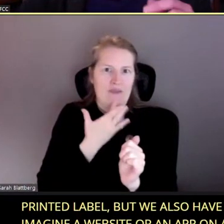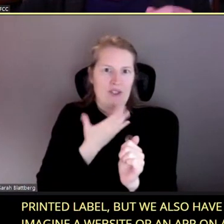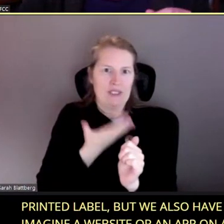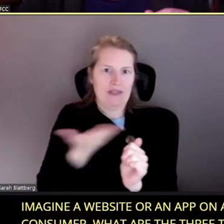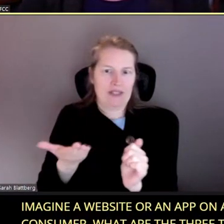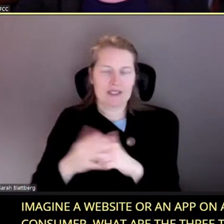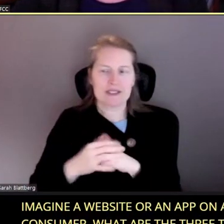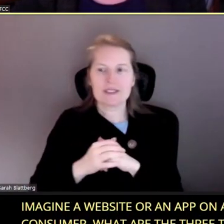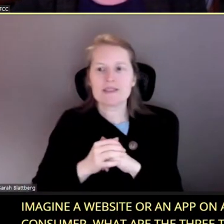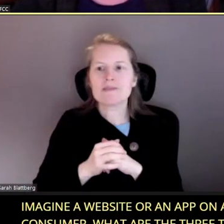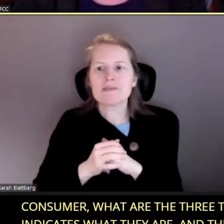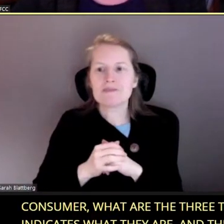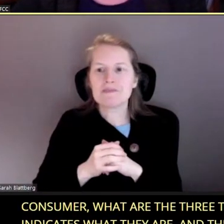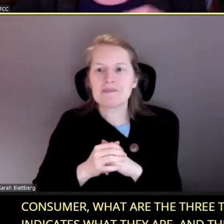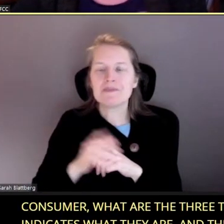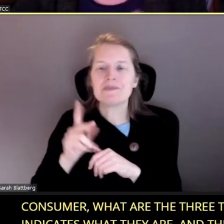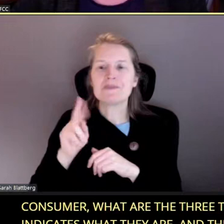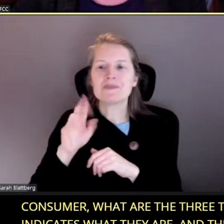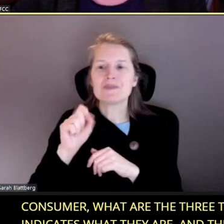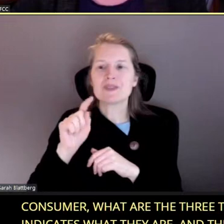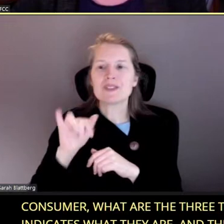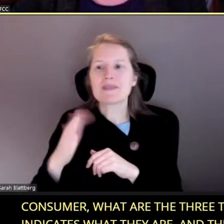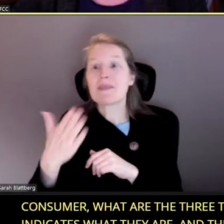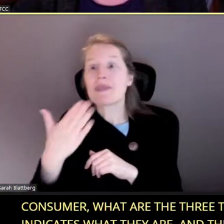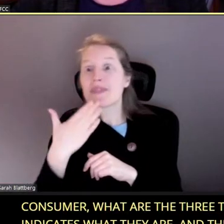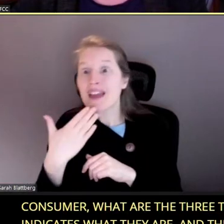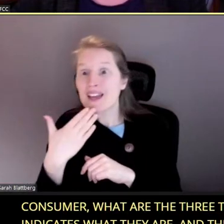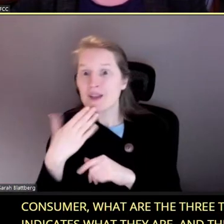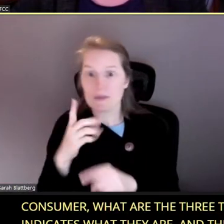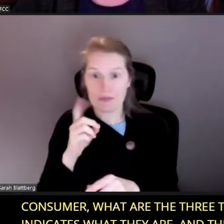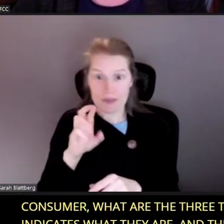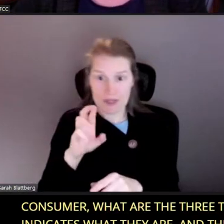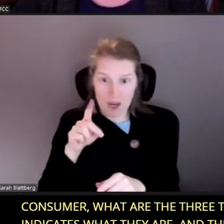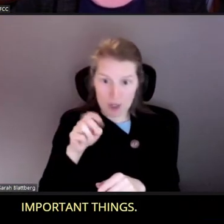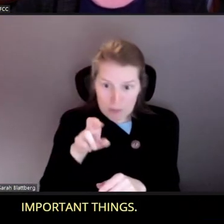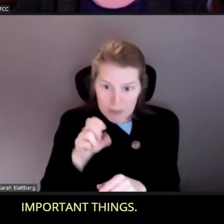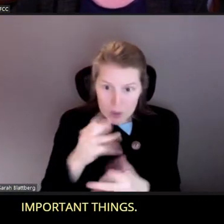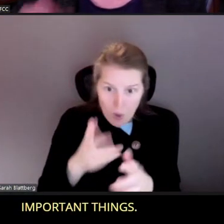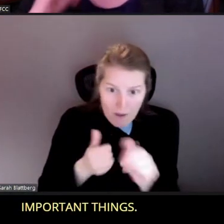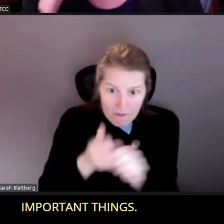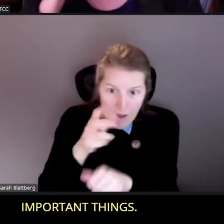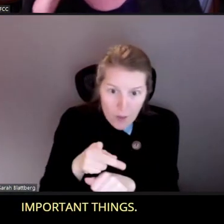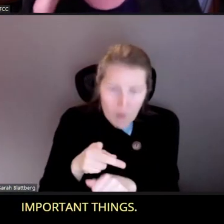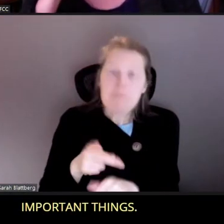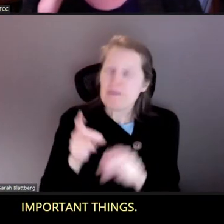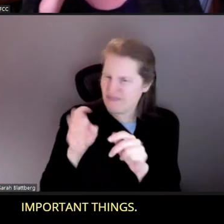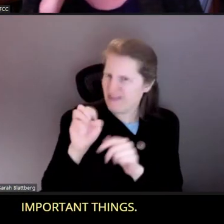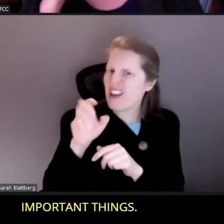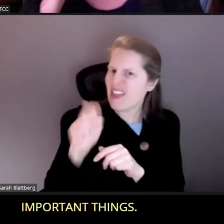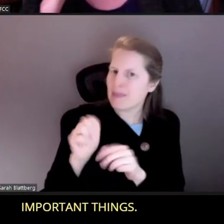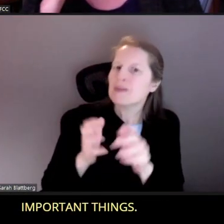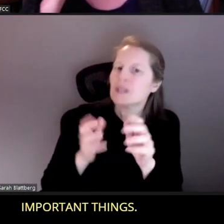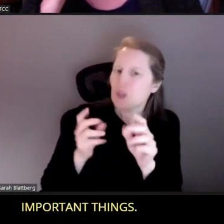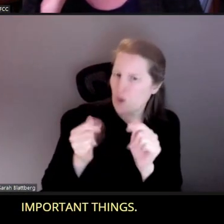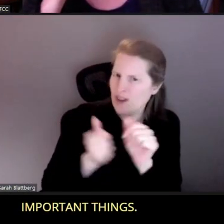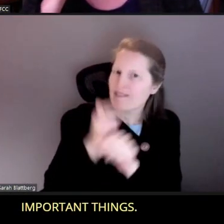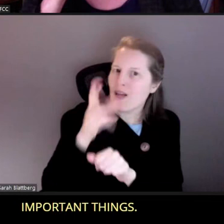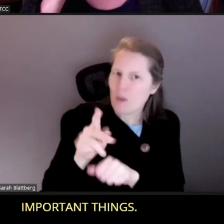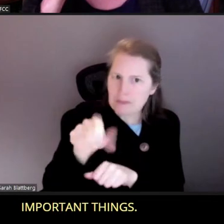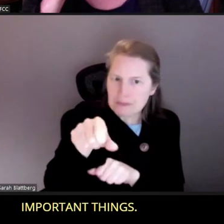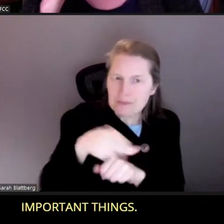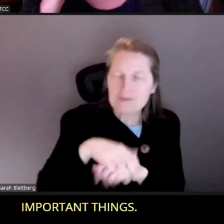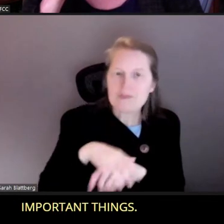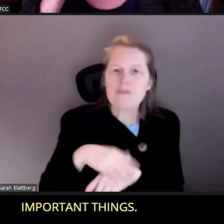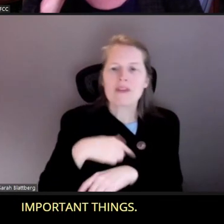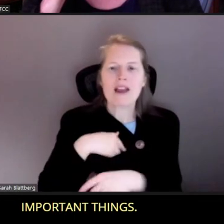you. Dr. Peters, did you have a follow-up for that? If not, I have a question for you. I actually did have a quick follow-up. A lot of what I